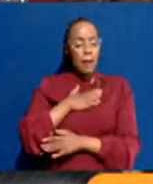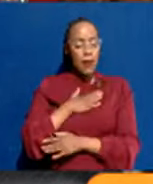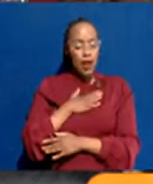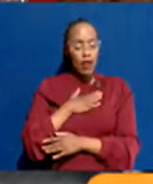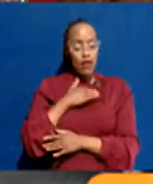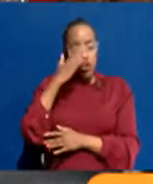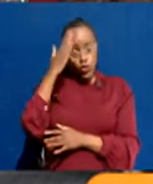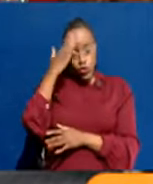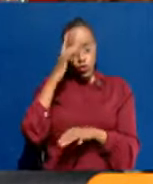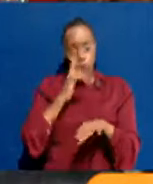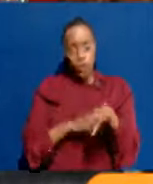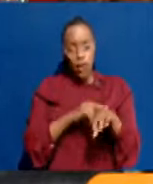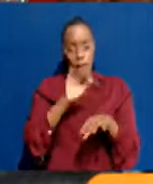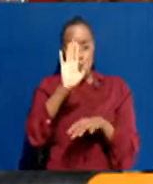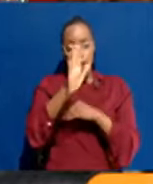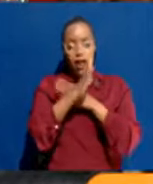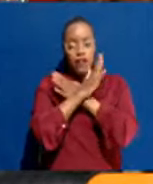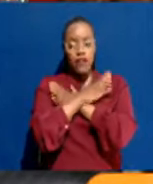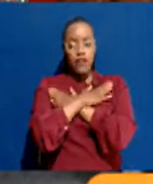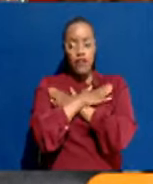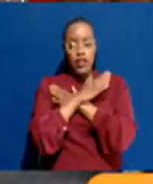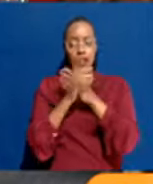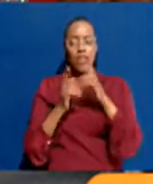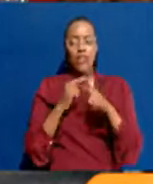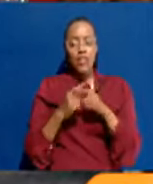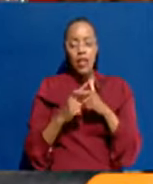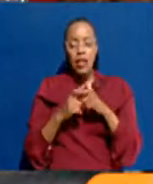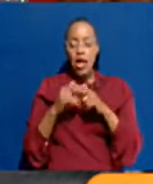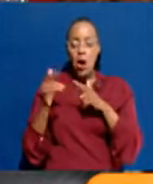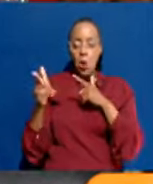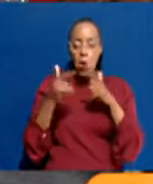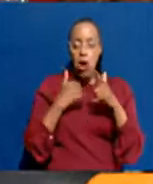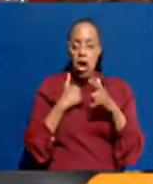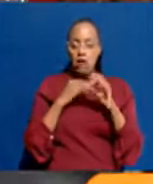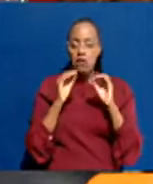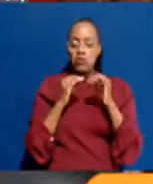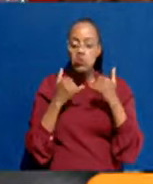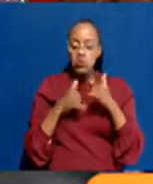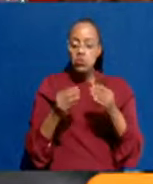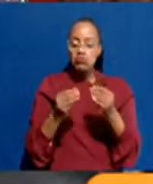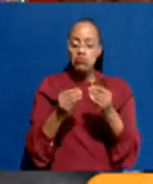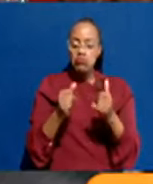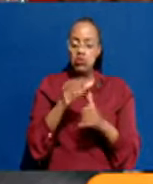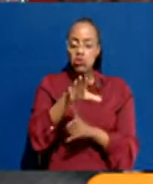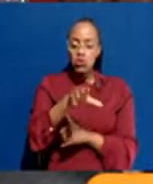know, once they are your friends, then there is no fight. It's just to find a solution.